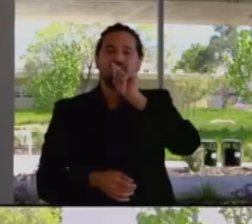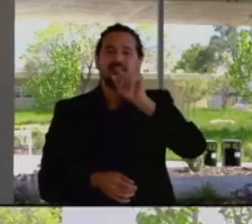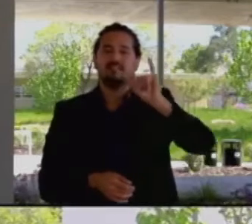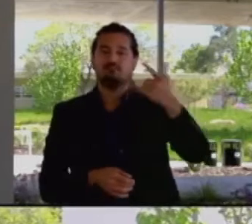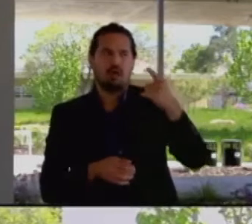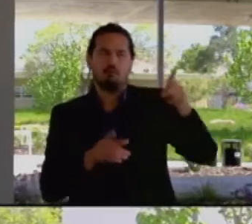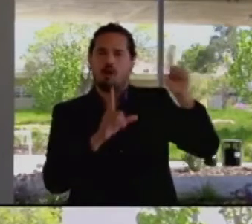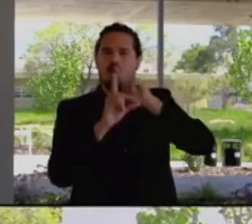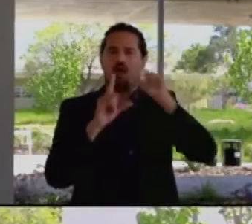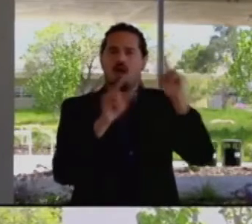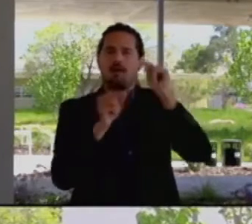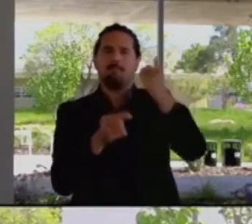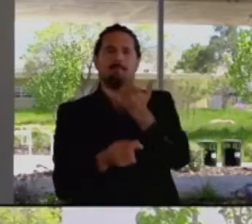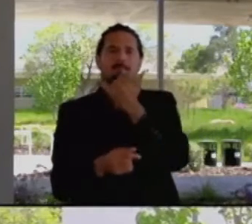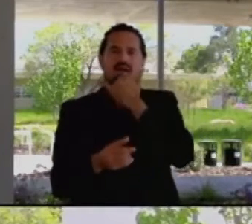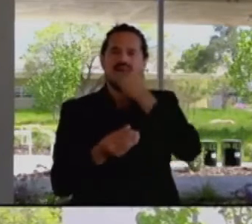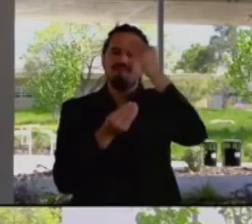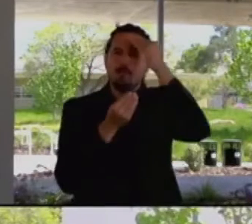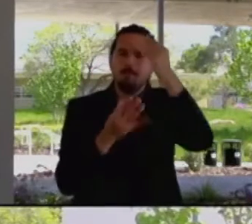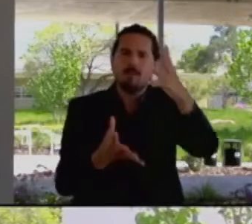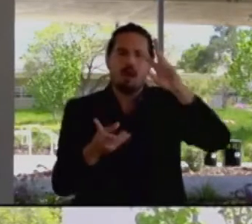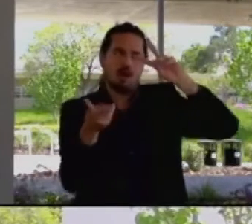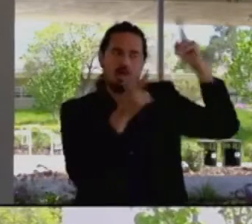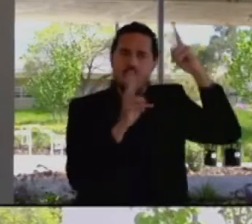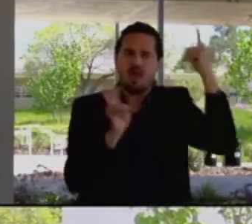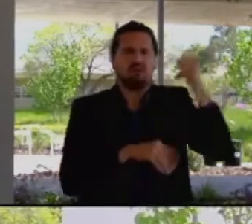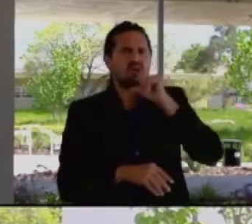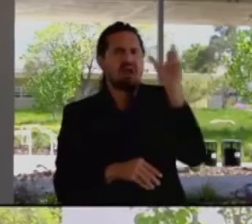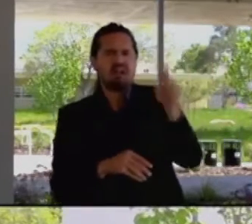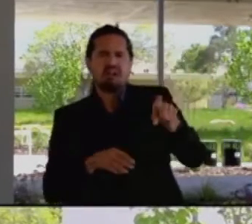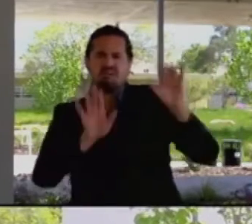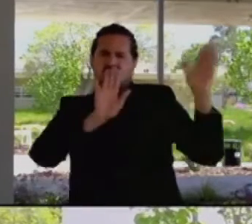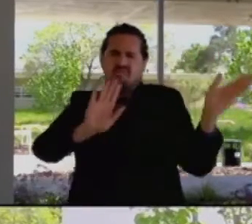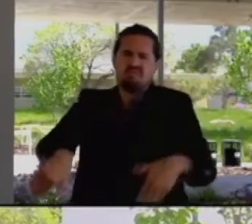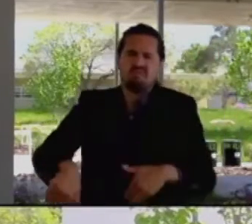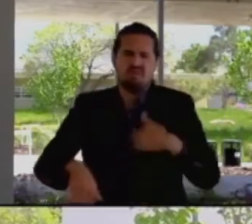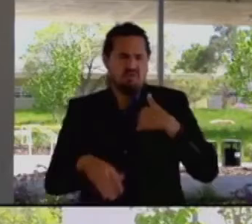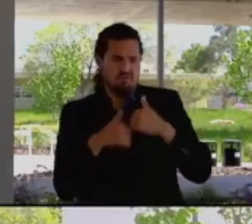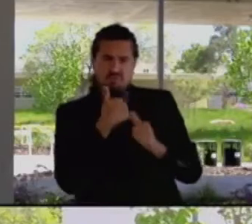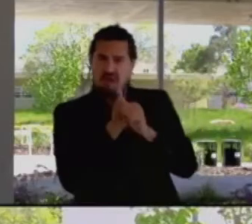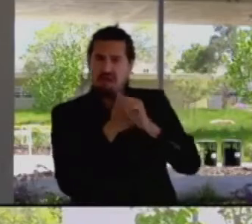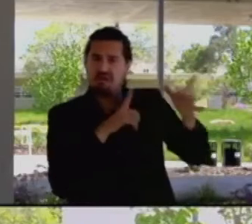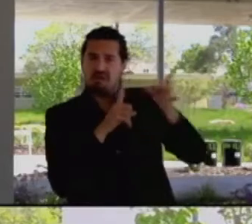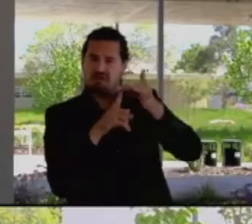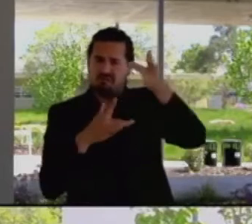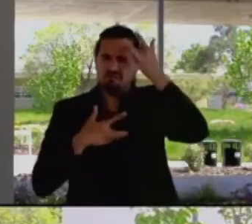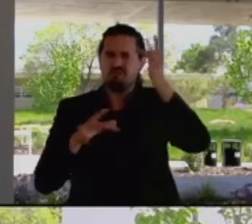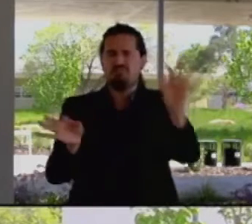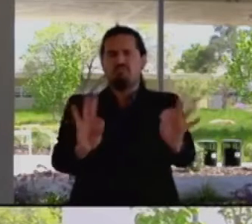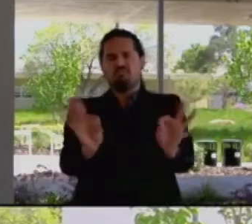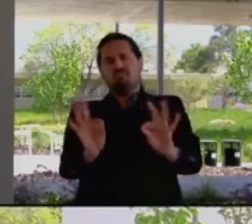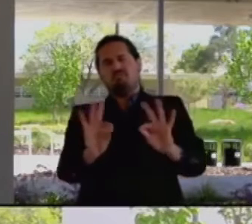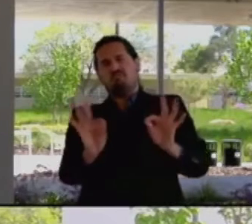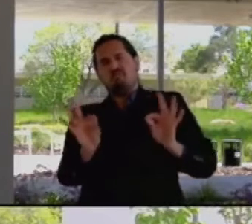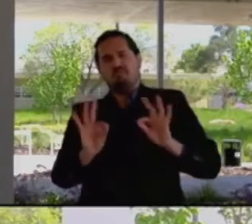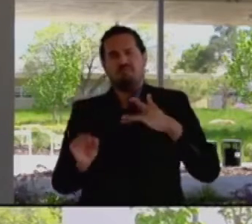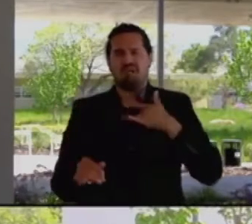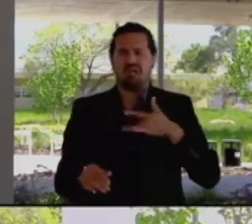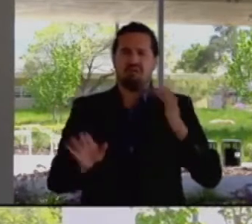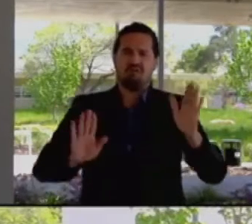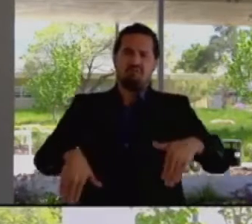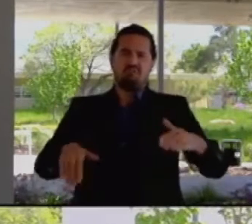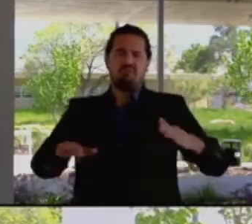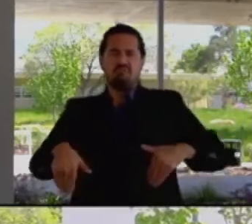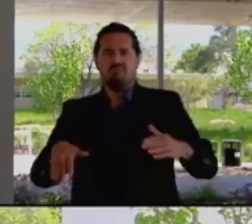important or how we don't need it because we're not a high-risk community, the youth. And I believe that that false narrative being